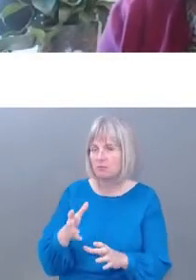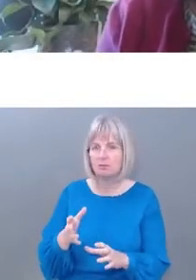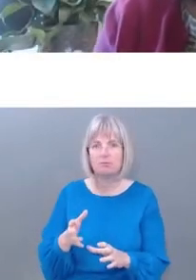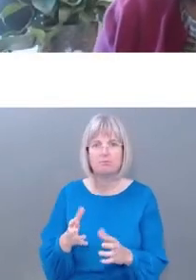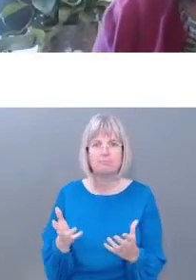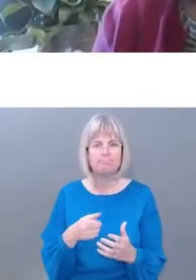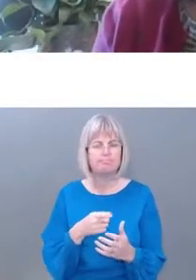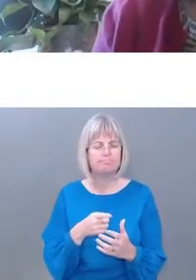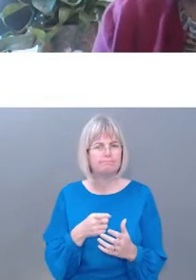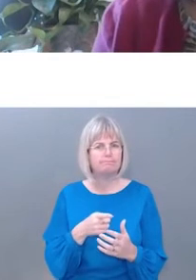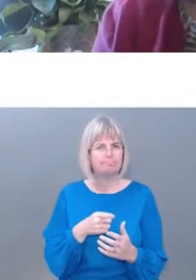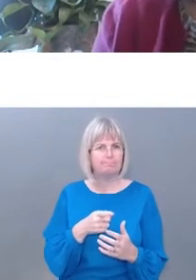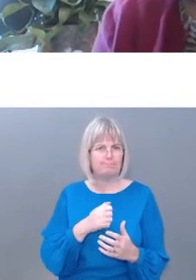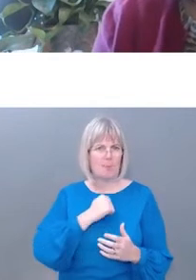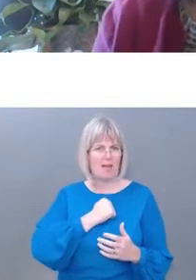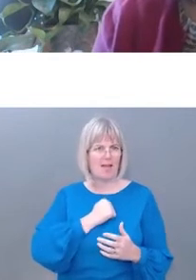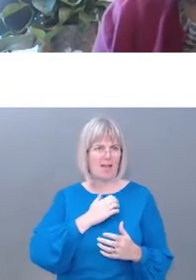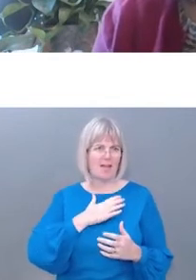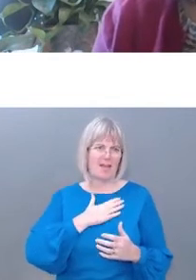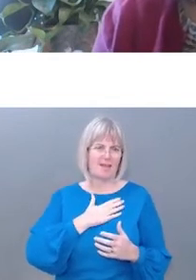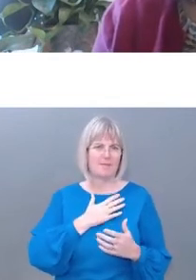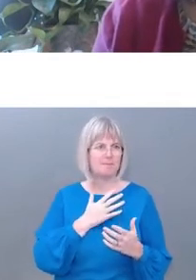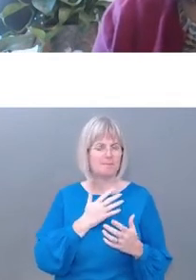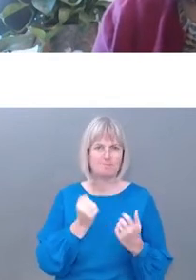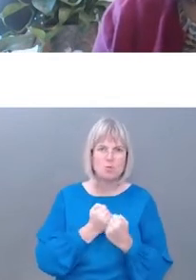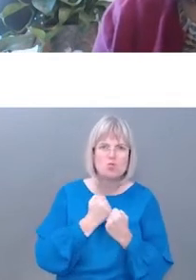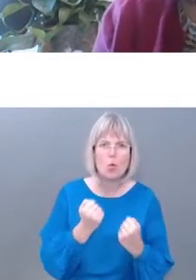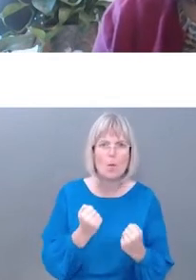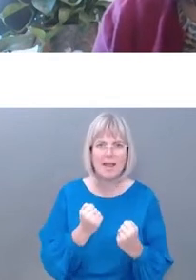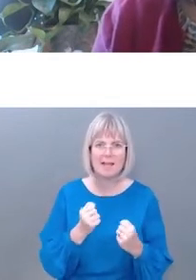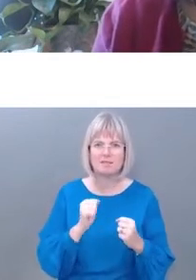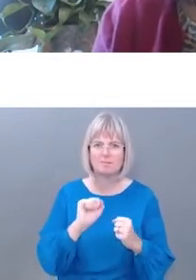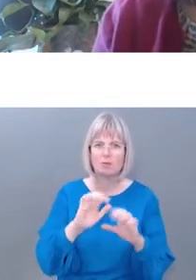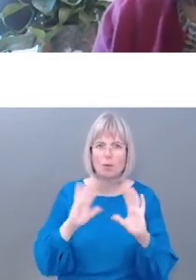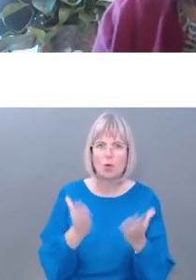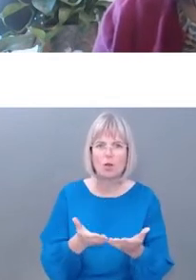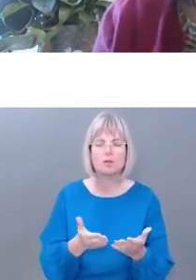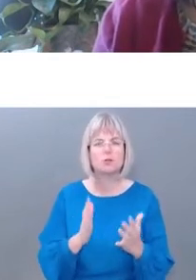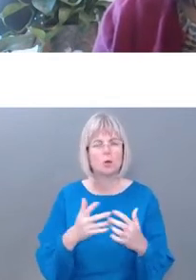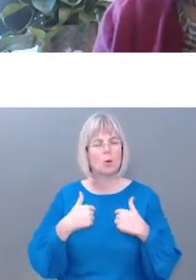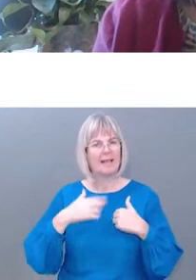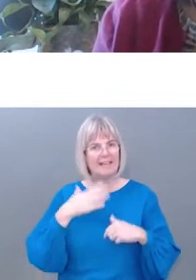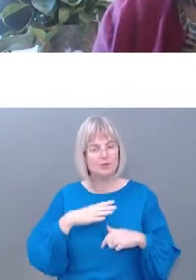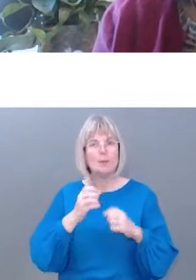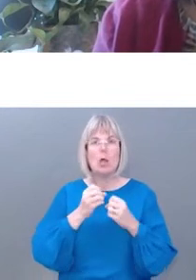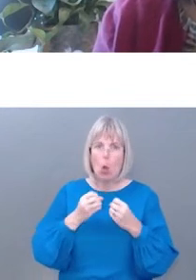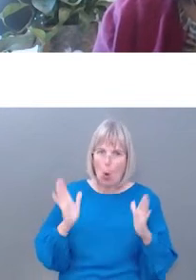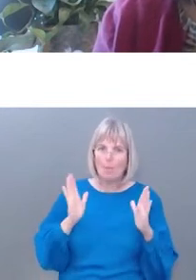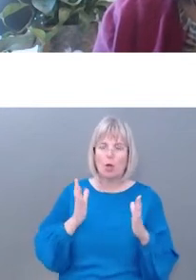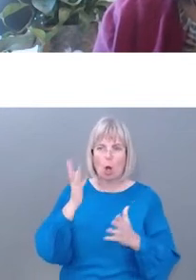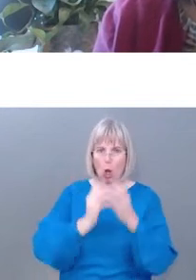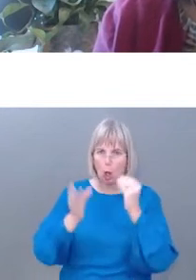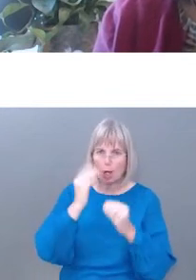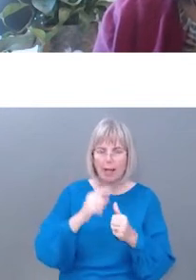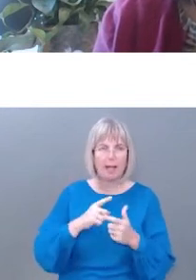so many ways, and the importance, I suppose, of being open to learning and open to making mistakes, open to getting things wrong, but